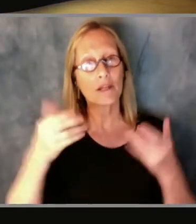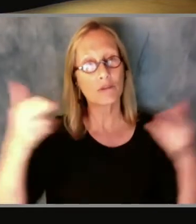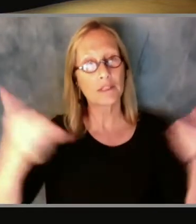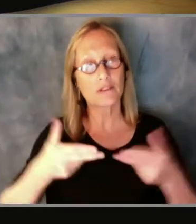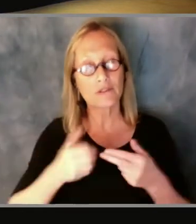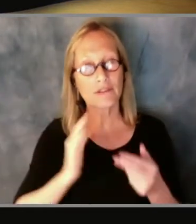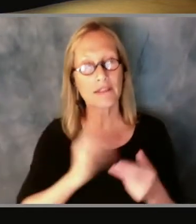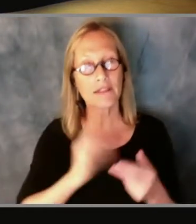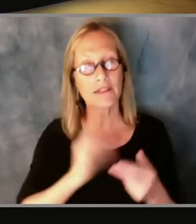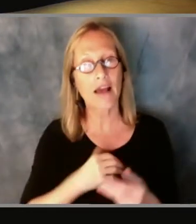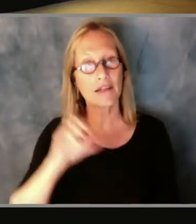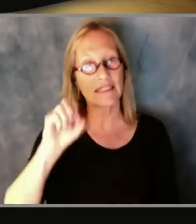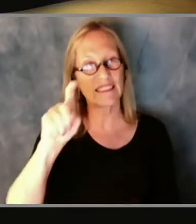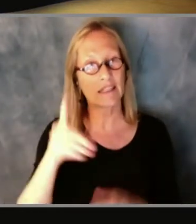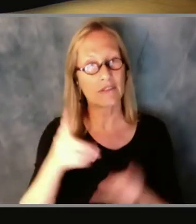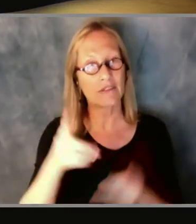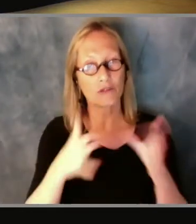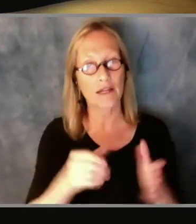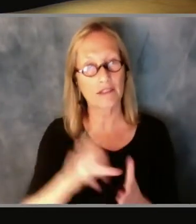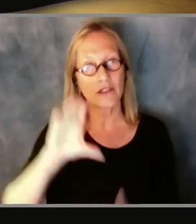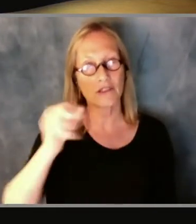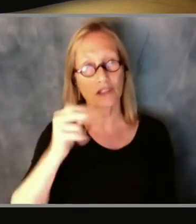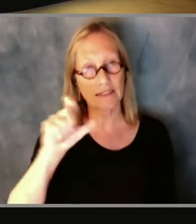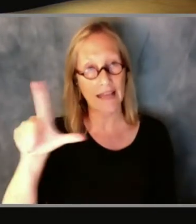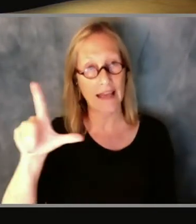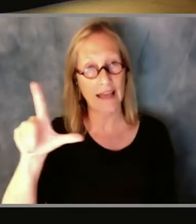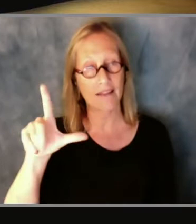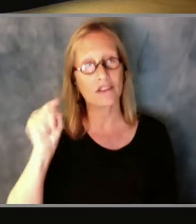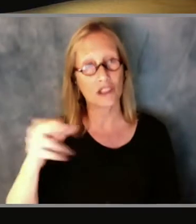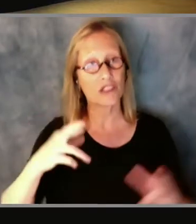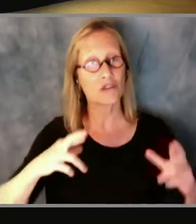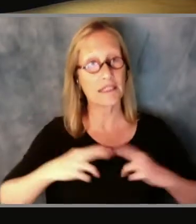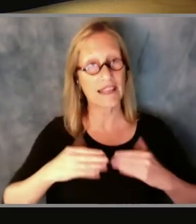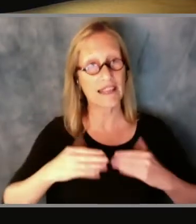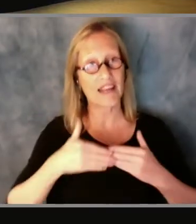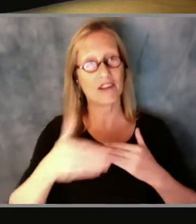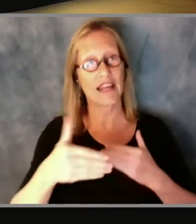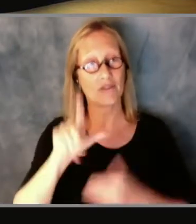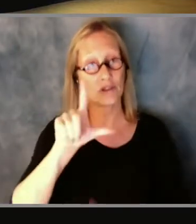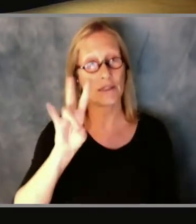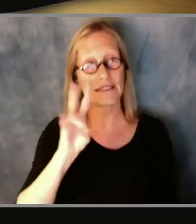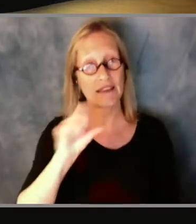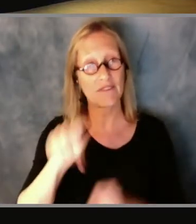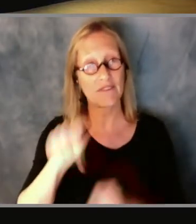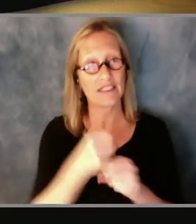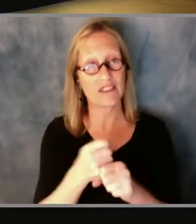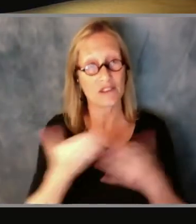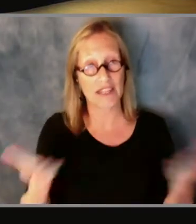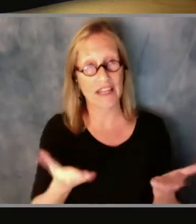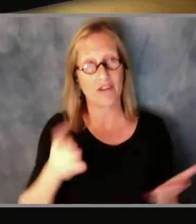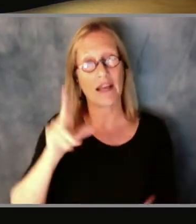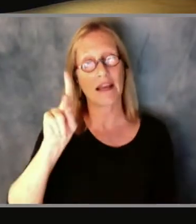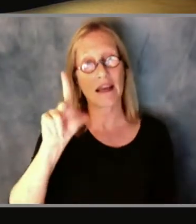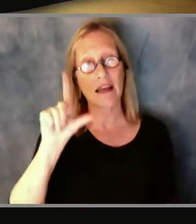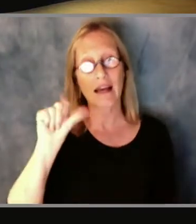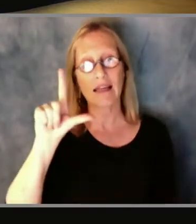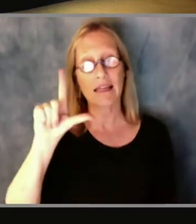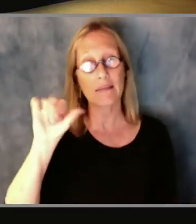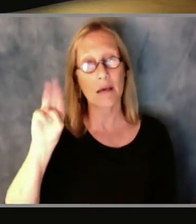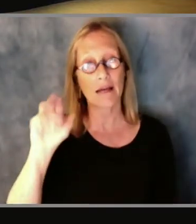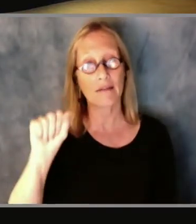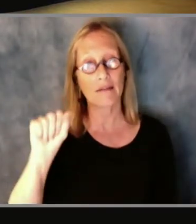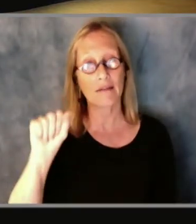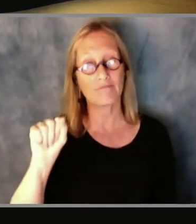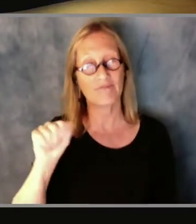Chantel Rate. She's retiring after 27 years here at Kalima. She has spent the last 15 years as